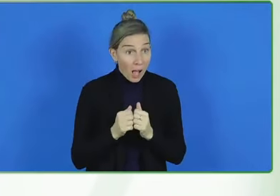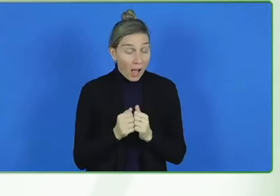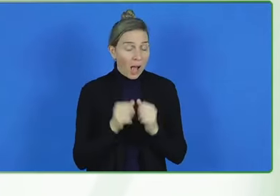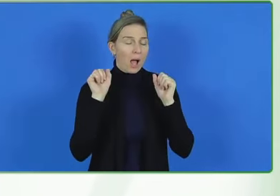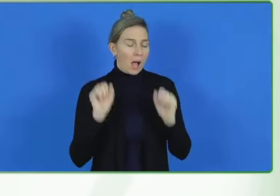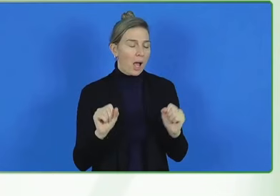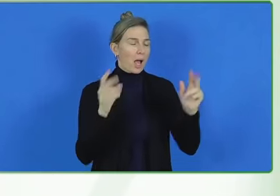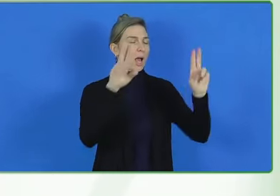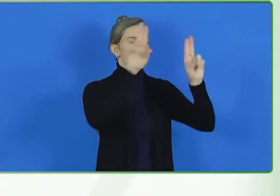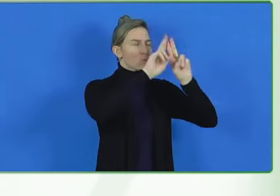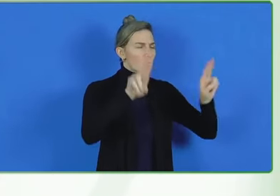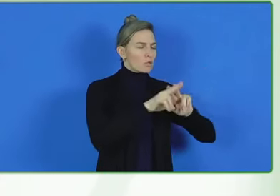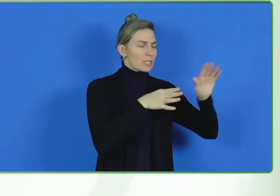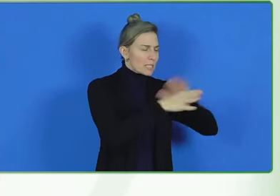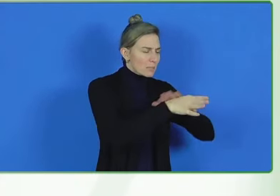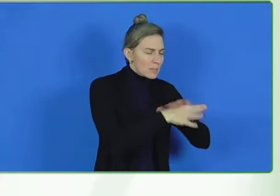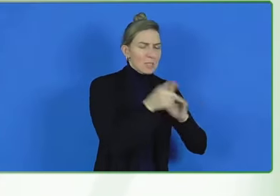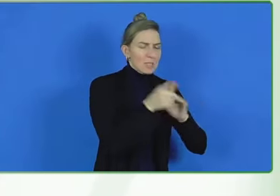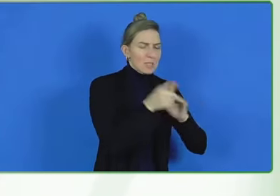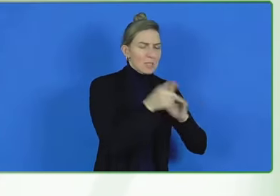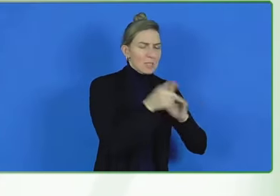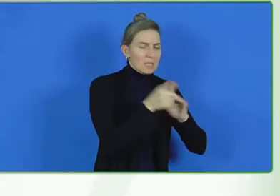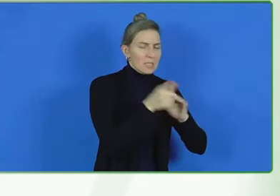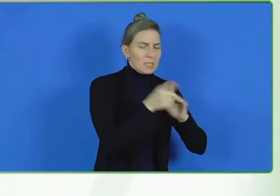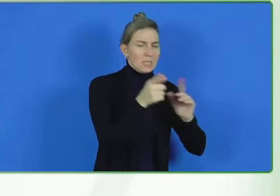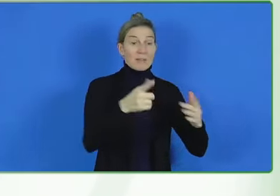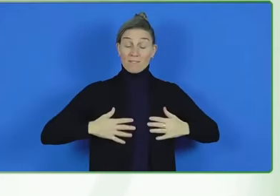spaces, technologies and communications.